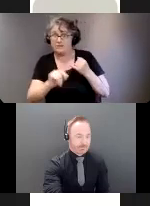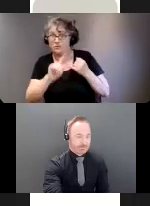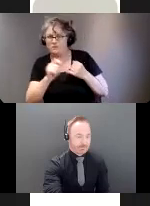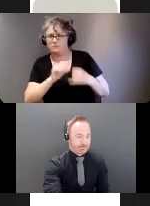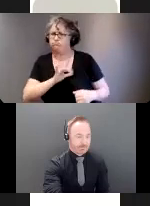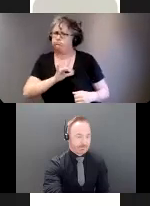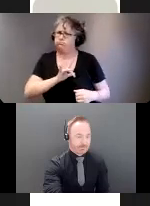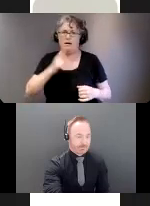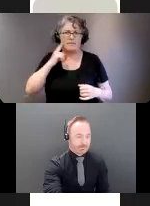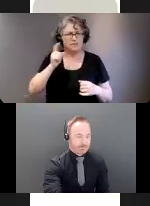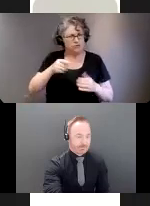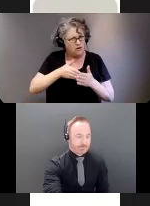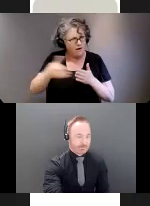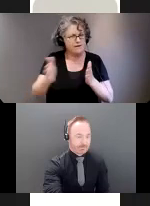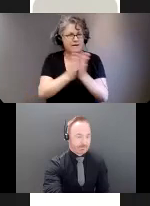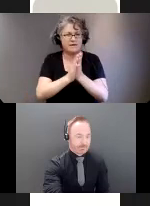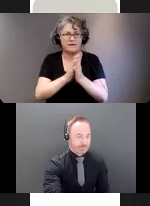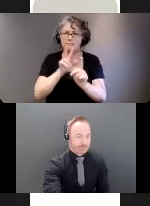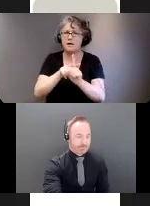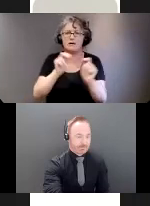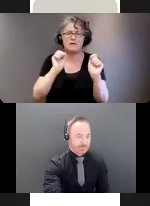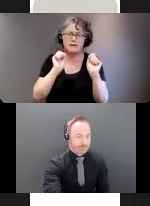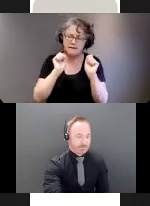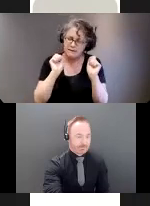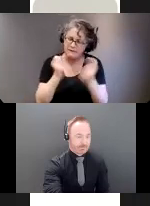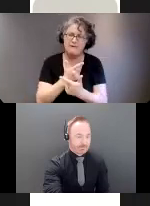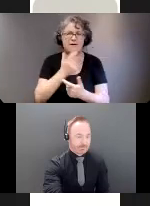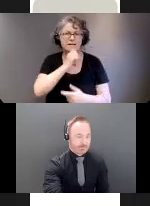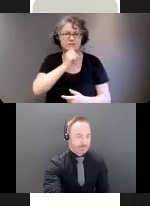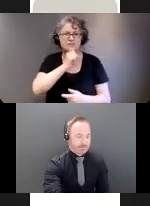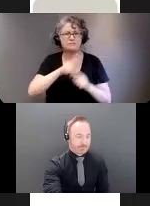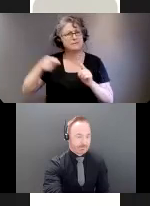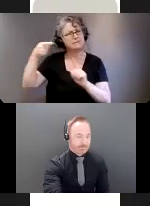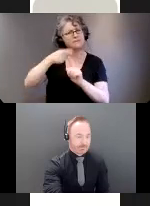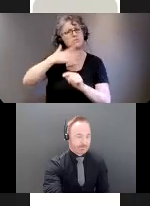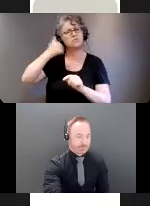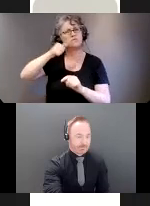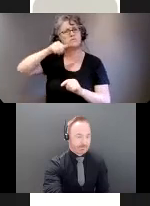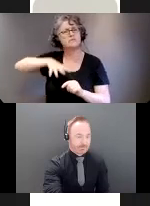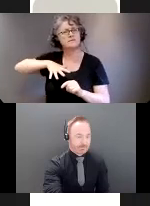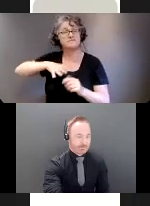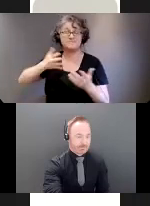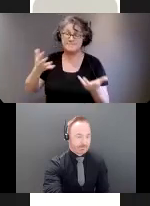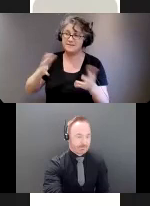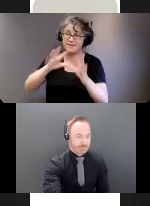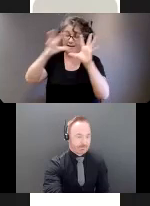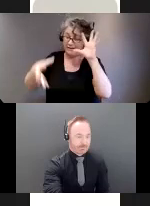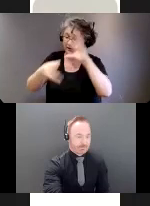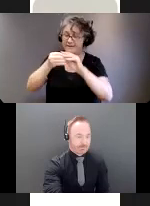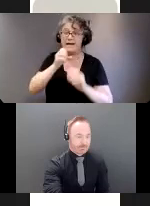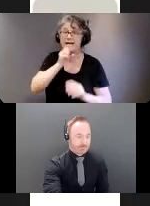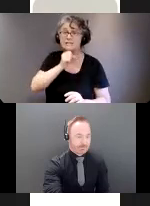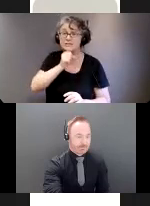it has relevance for all ages, but specifically for older women, when we look at the impacts of